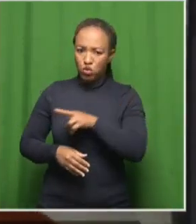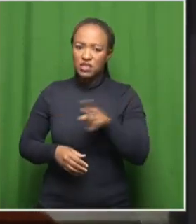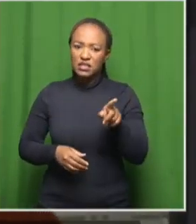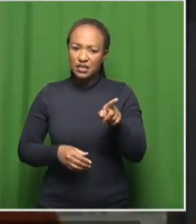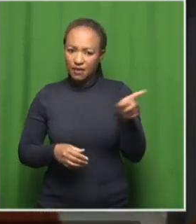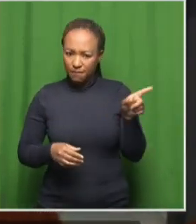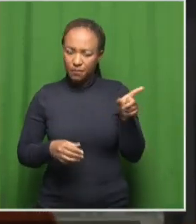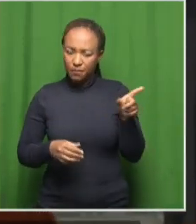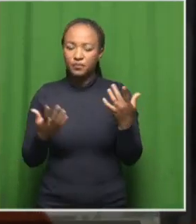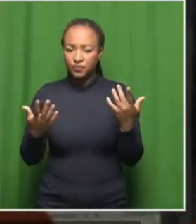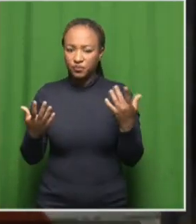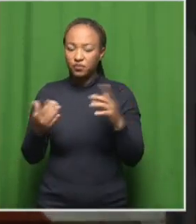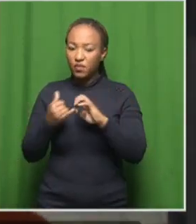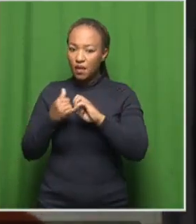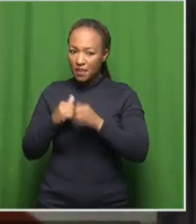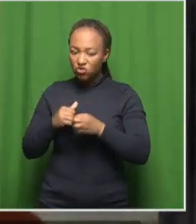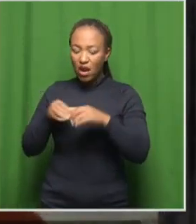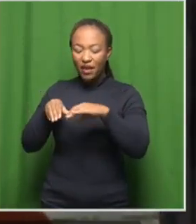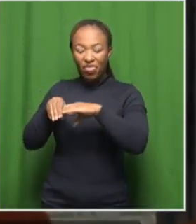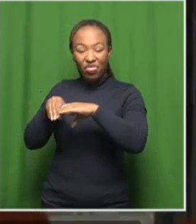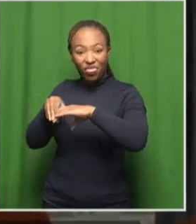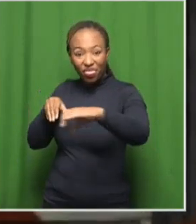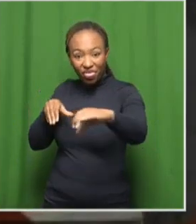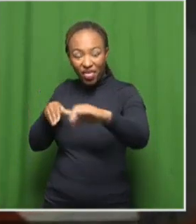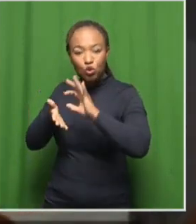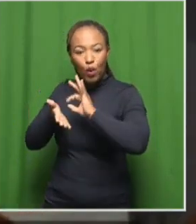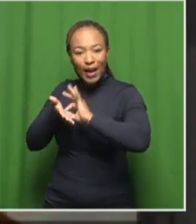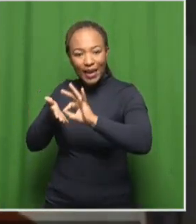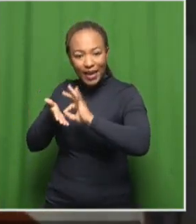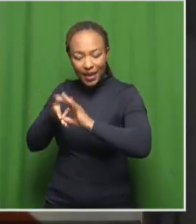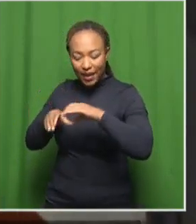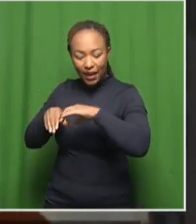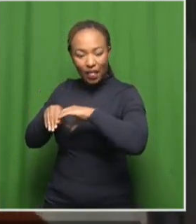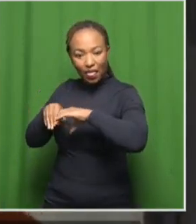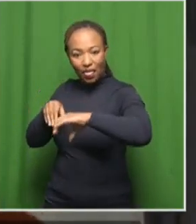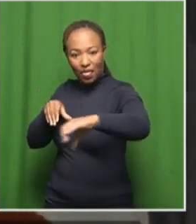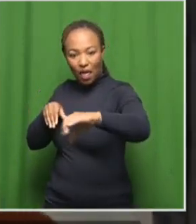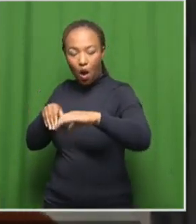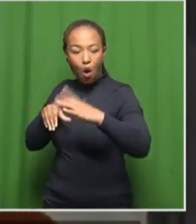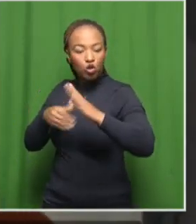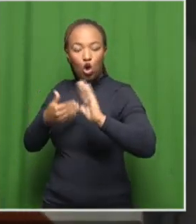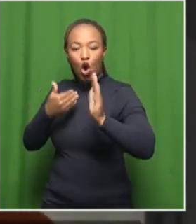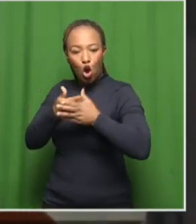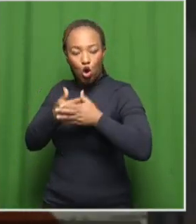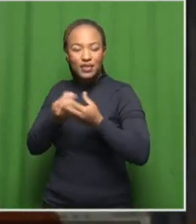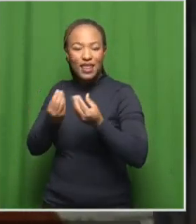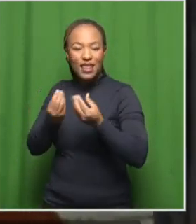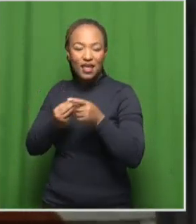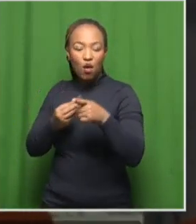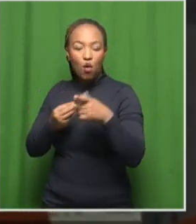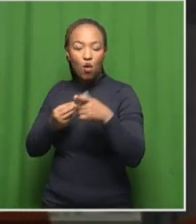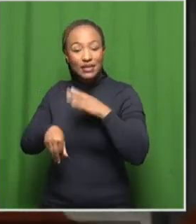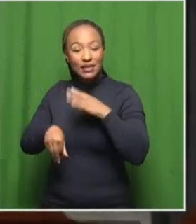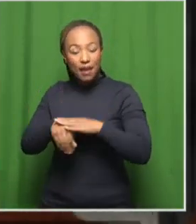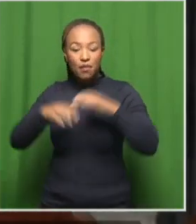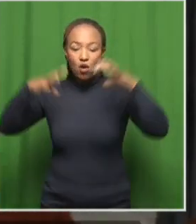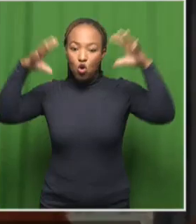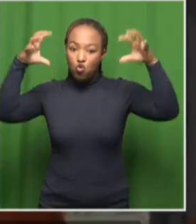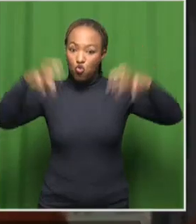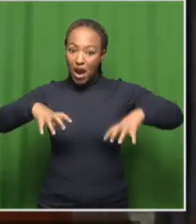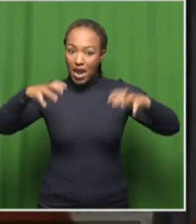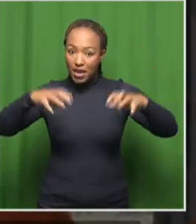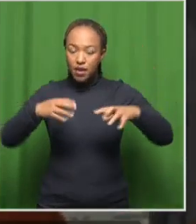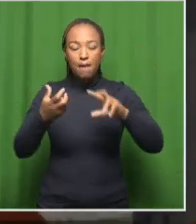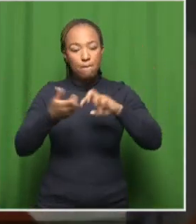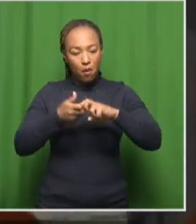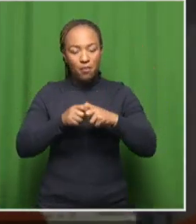side. So they must try and make a plan to clean this thing or close that thing, because every time when it's going to rain, the same problem